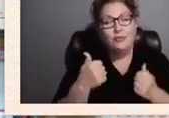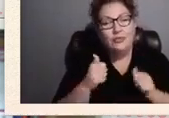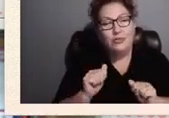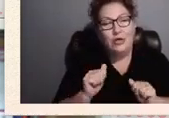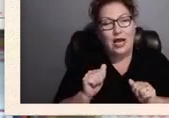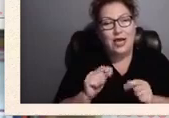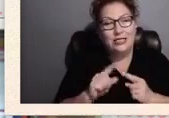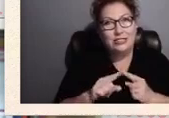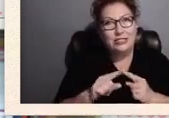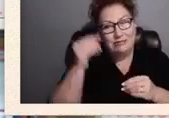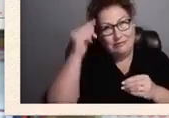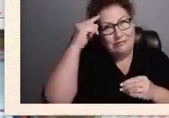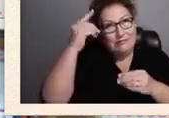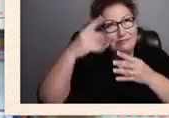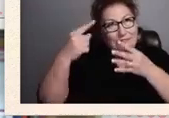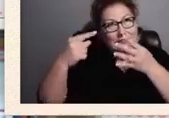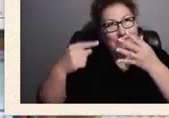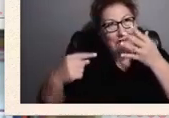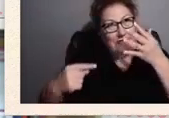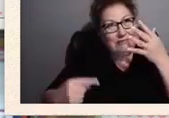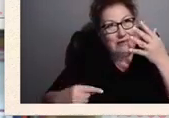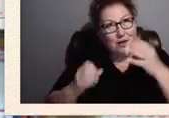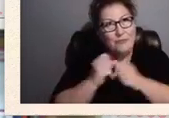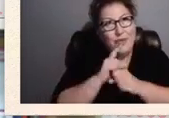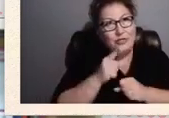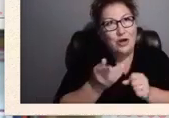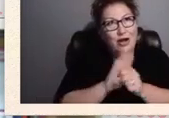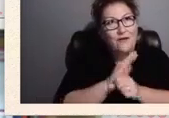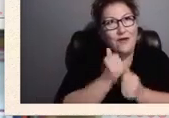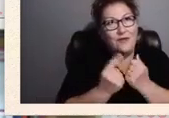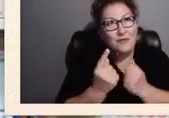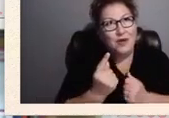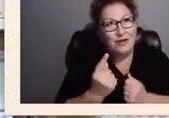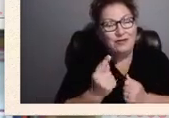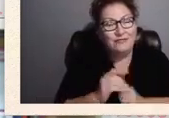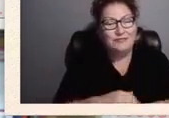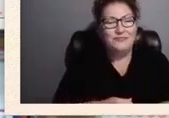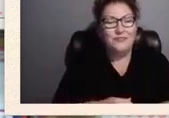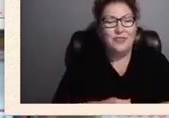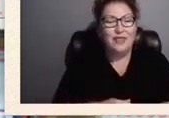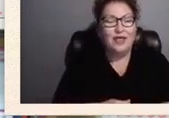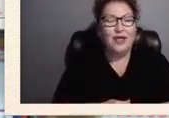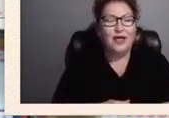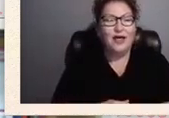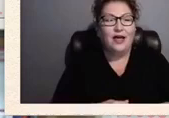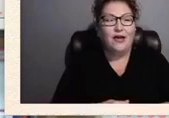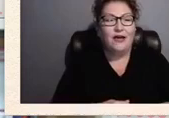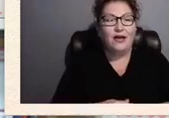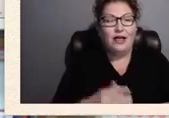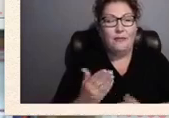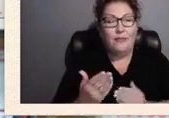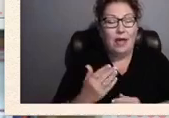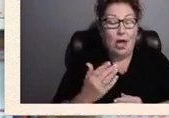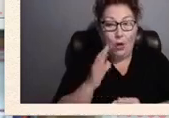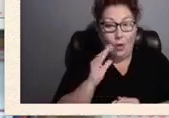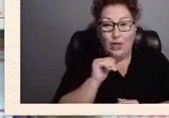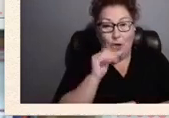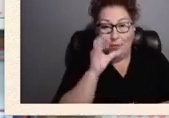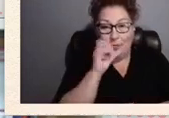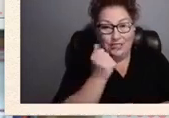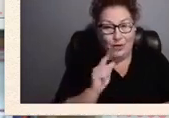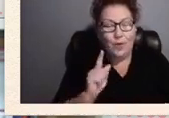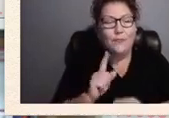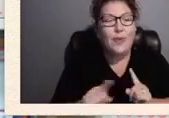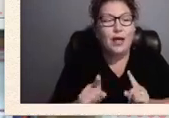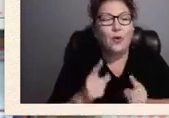through my head so I can make sure I cover everybody, and hopefully I don't inadvertently miss anyone. So what happens is